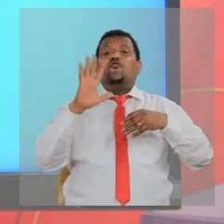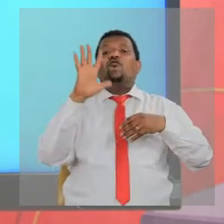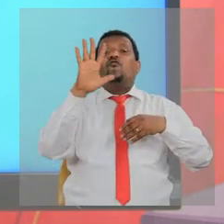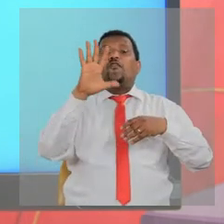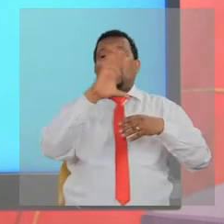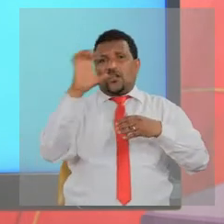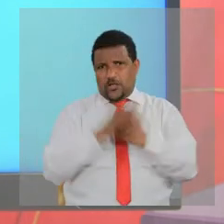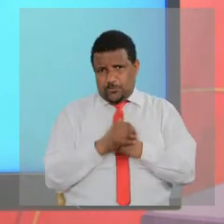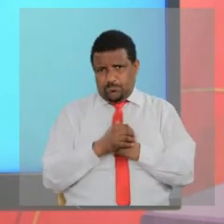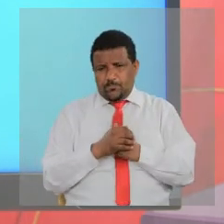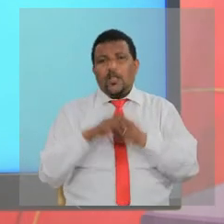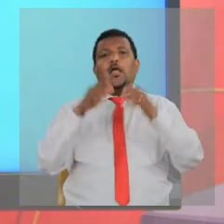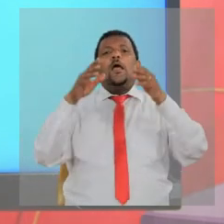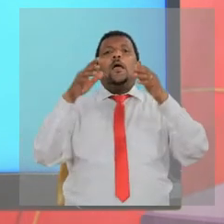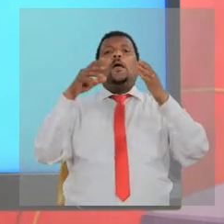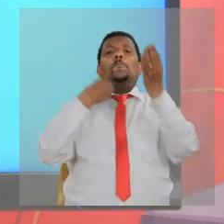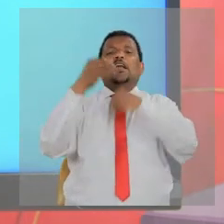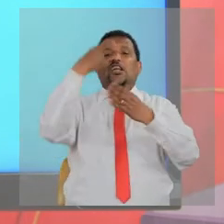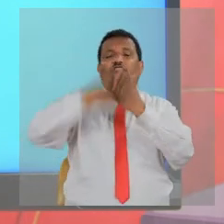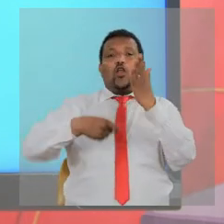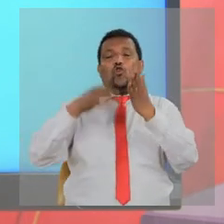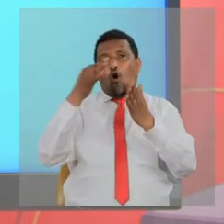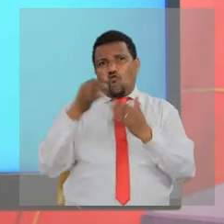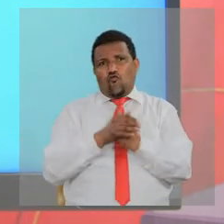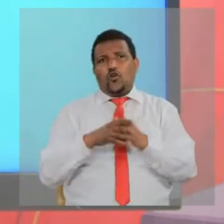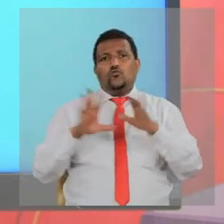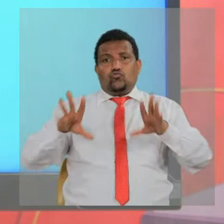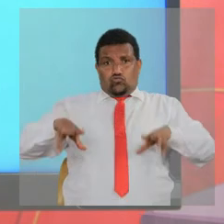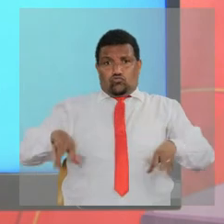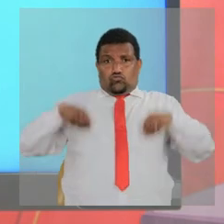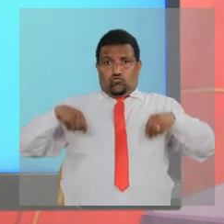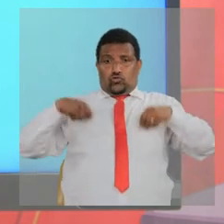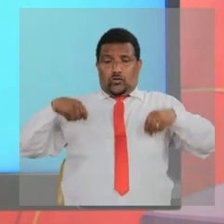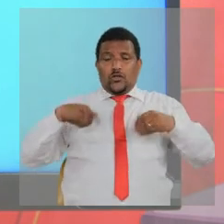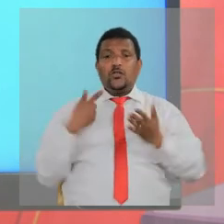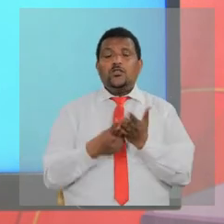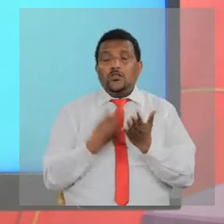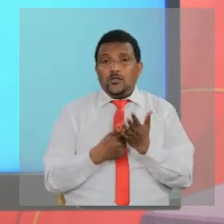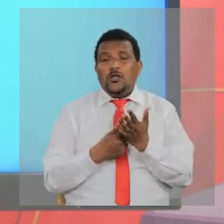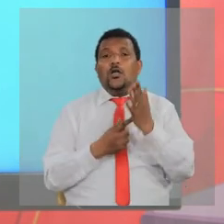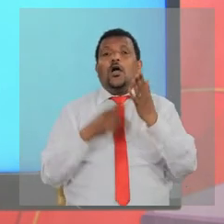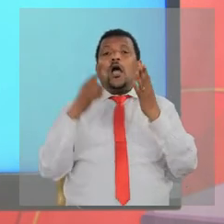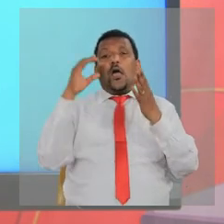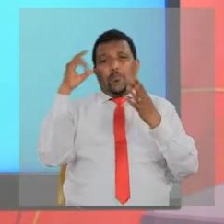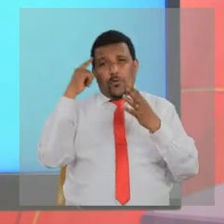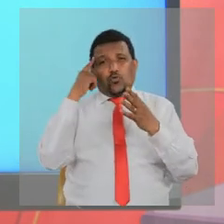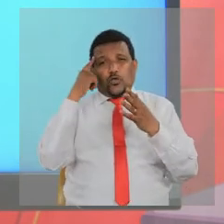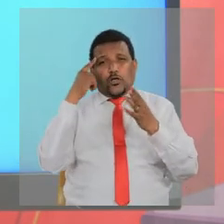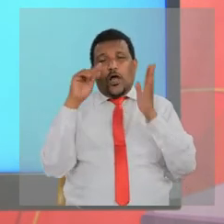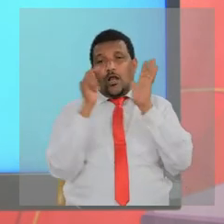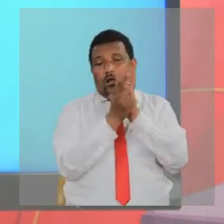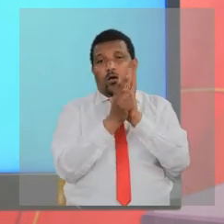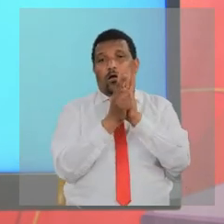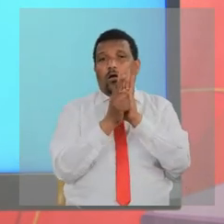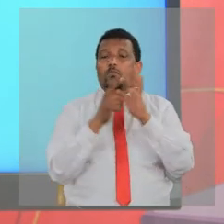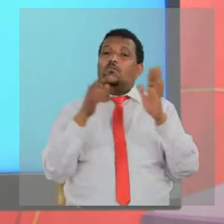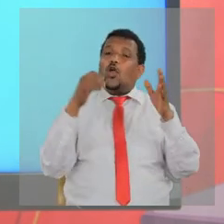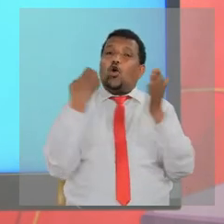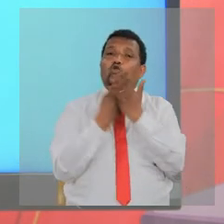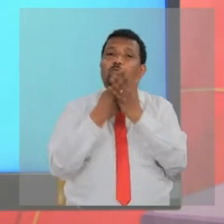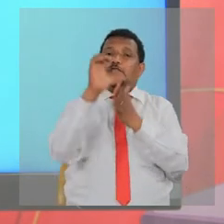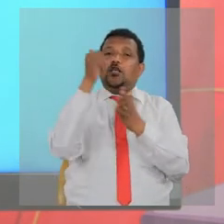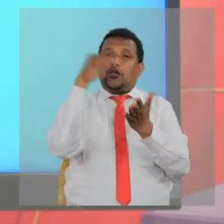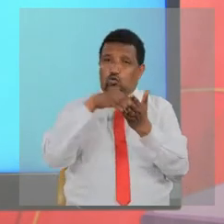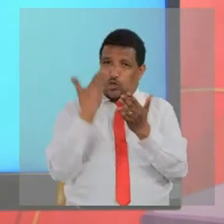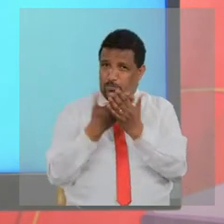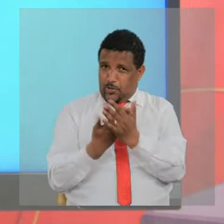500, then the market value of trousers produced in this hypothetical economy is 10,000 per.